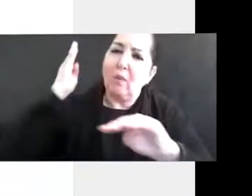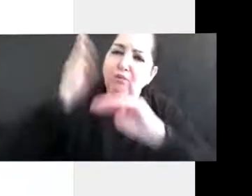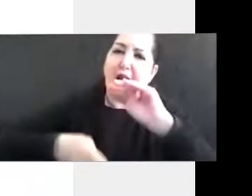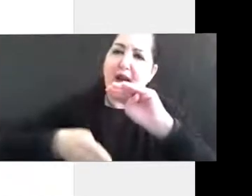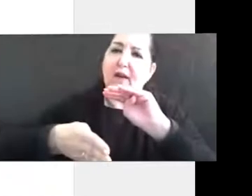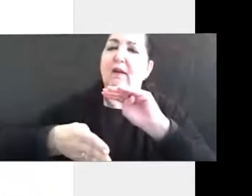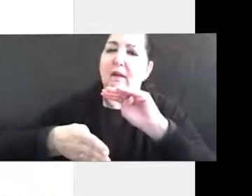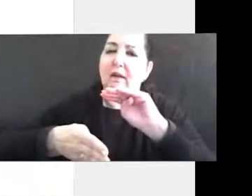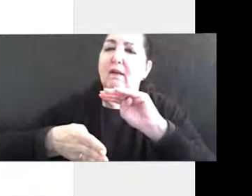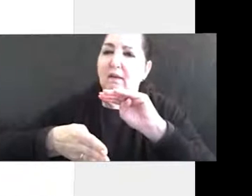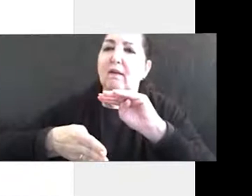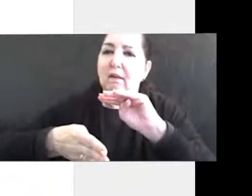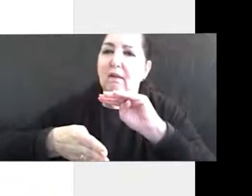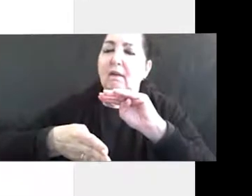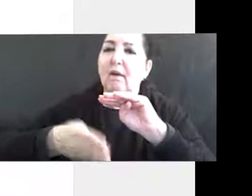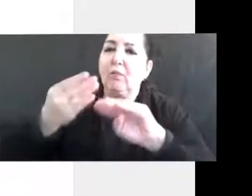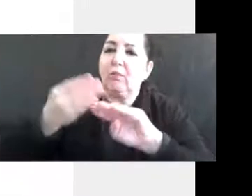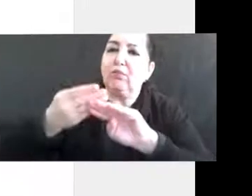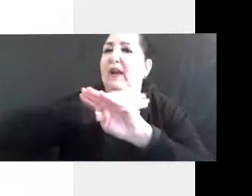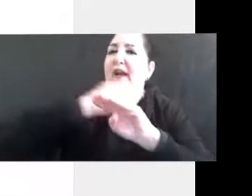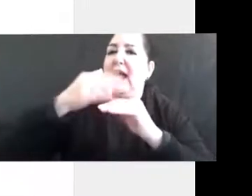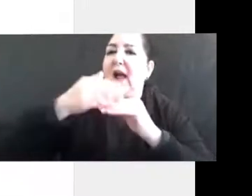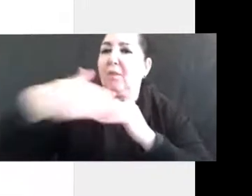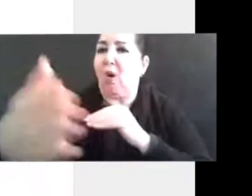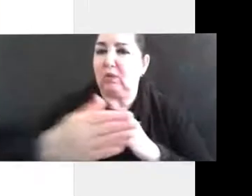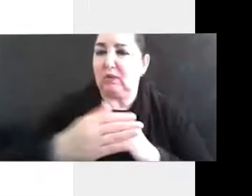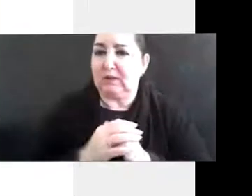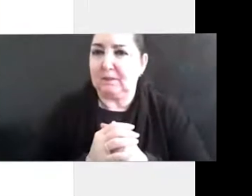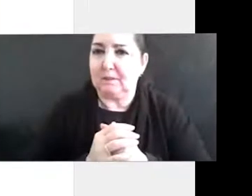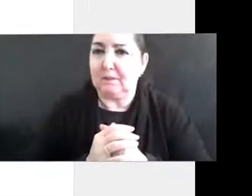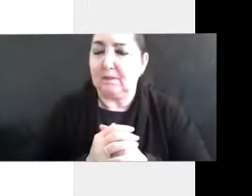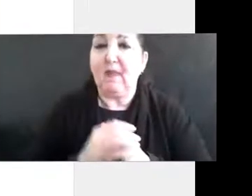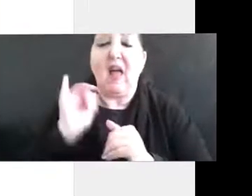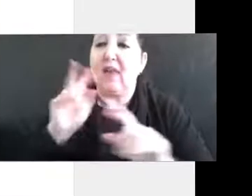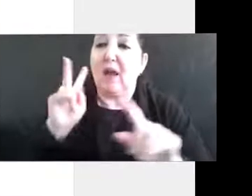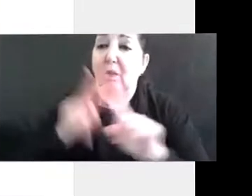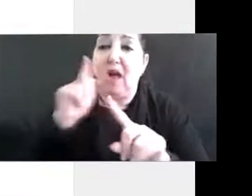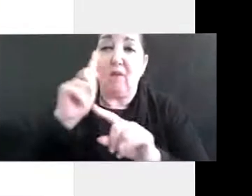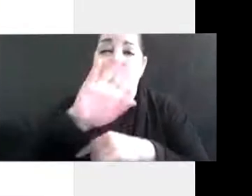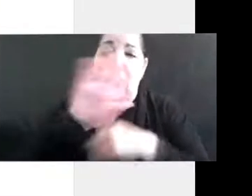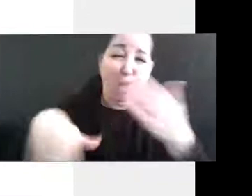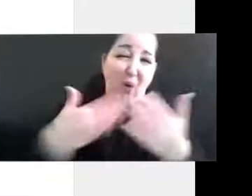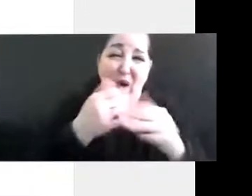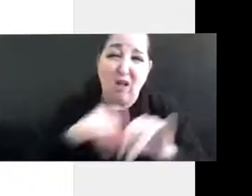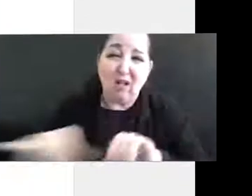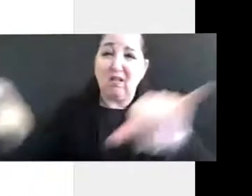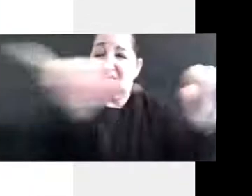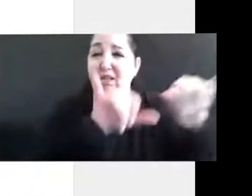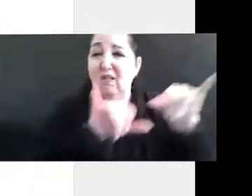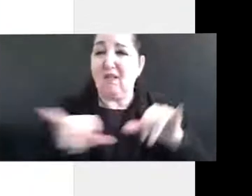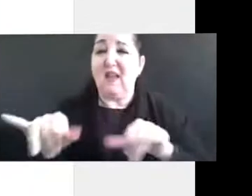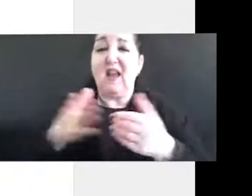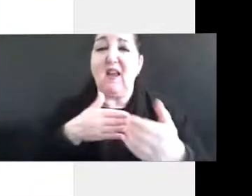know, that, you know, there is the, you know, pre and post, and that applies to everything.